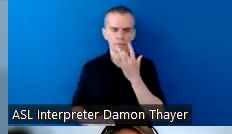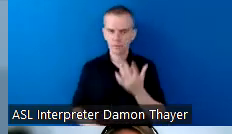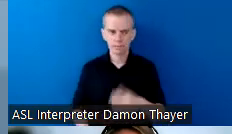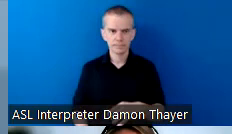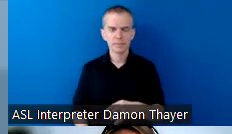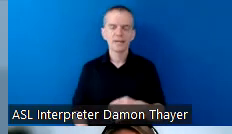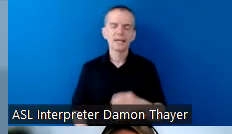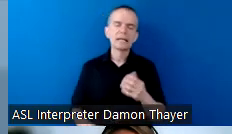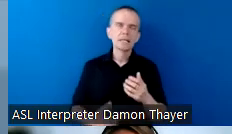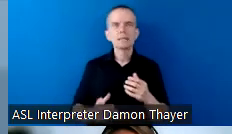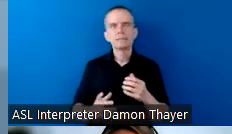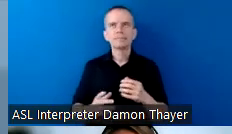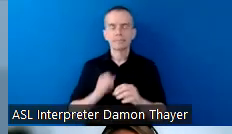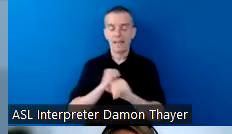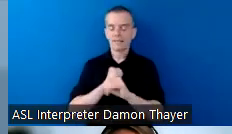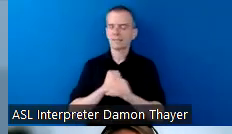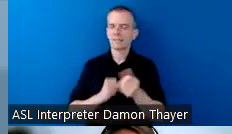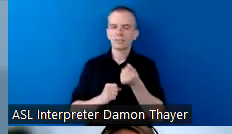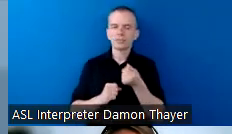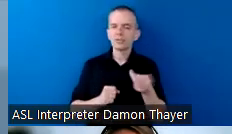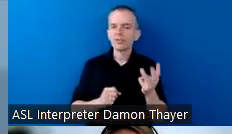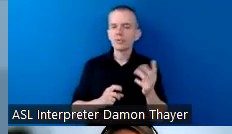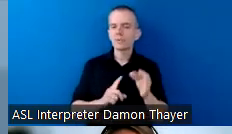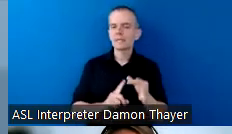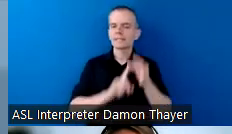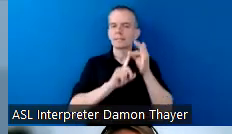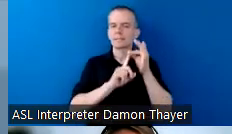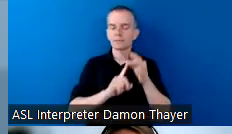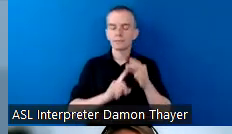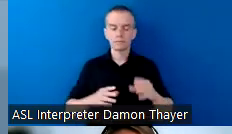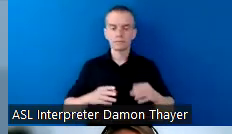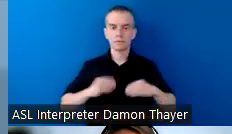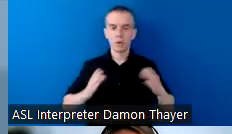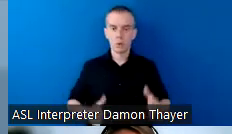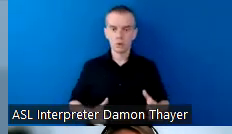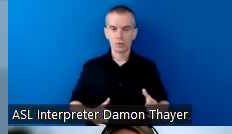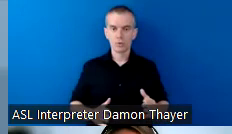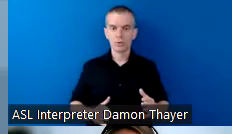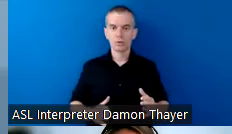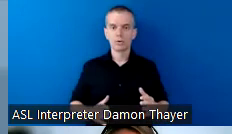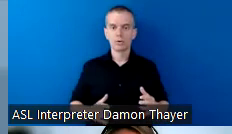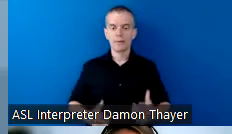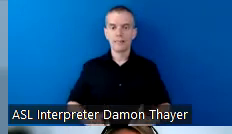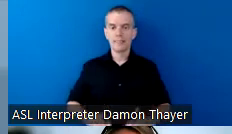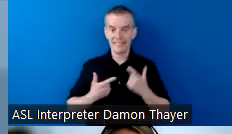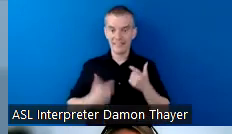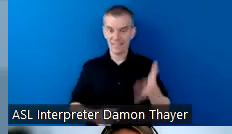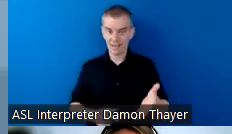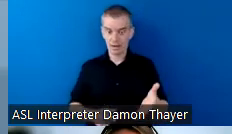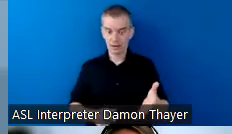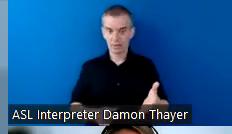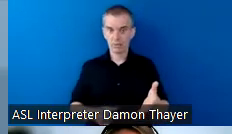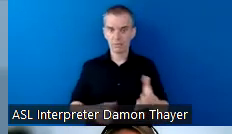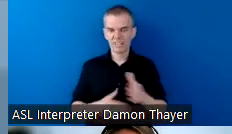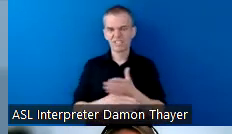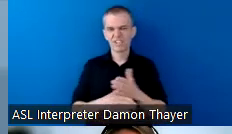Although there are a few exclusions if the owner occupies the same dwelling that they're trying to rent. So it's like shared